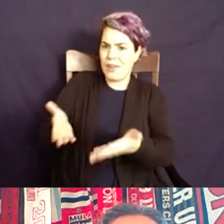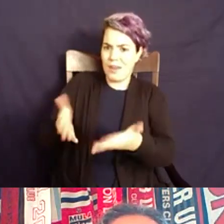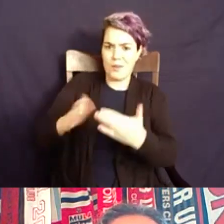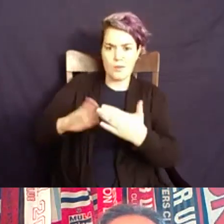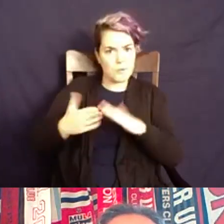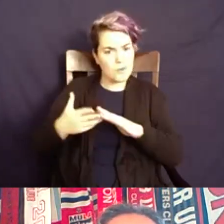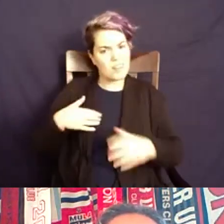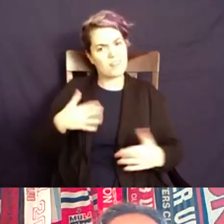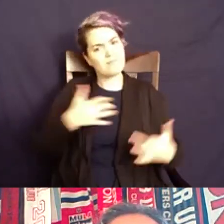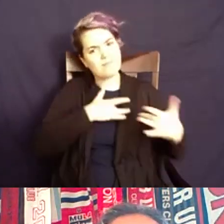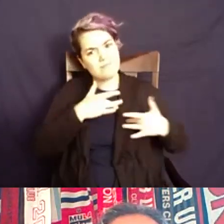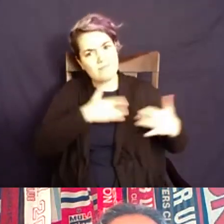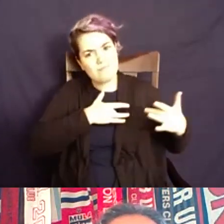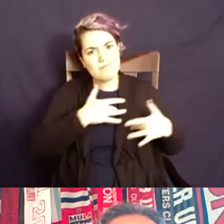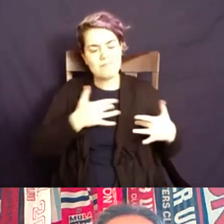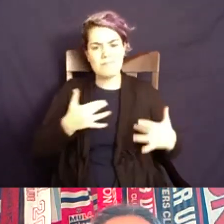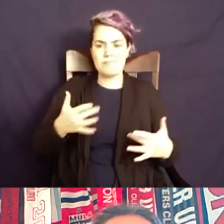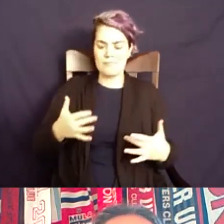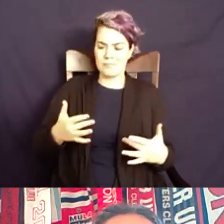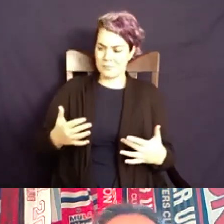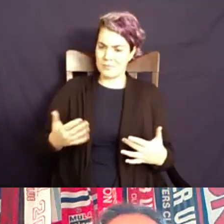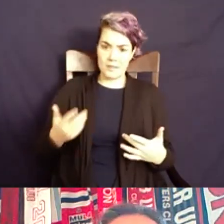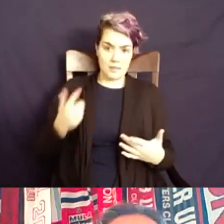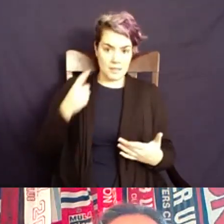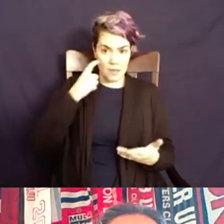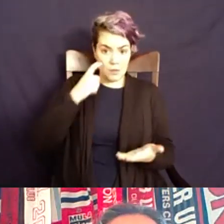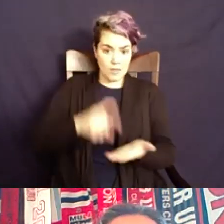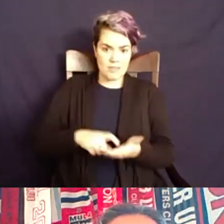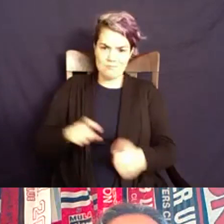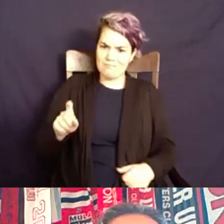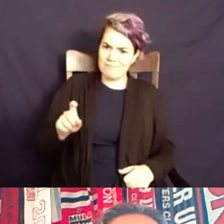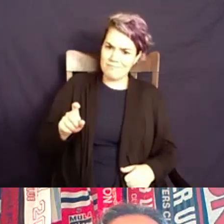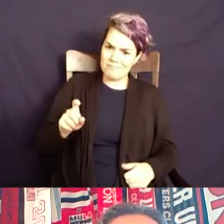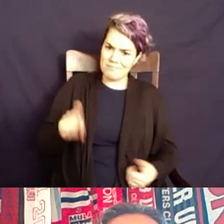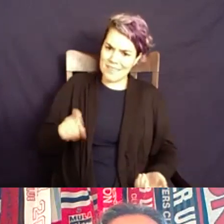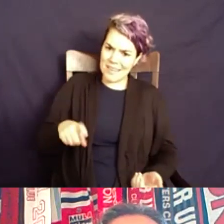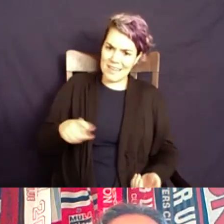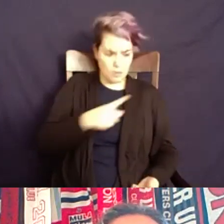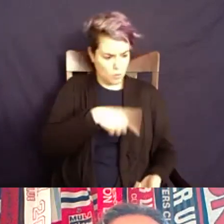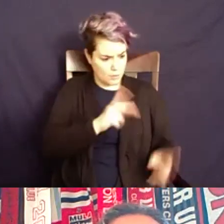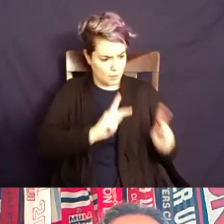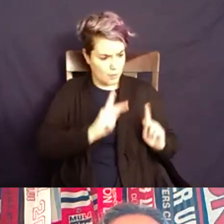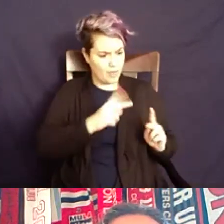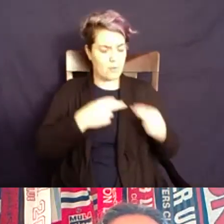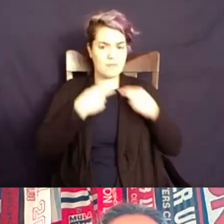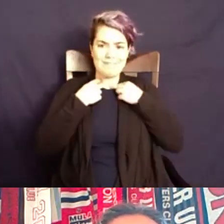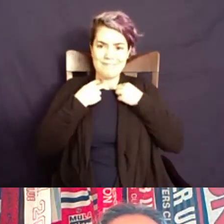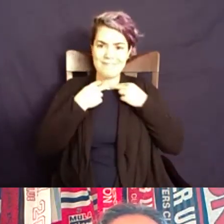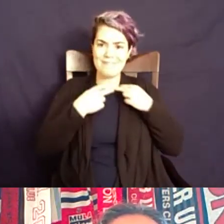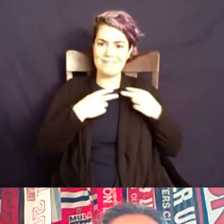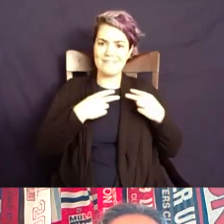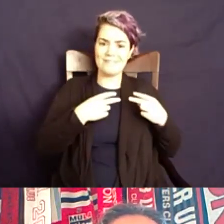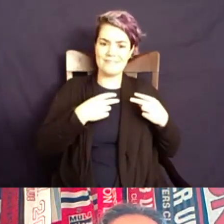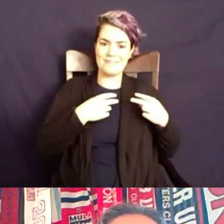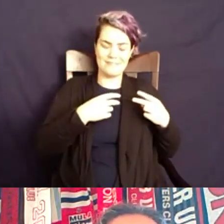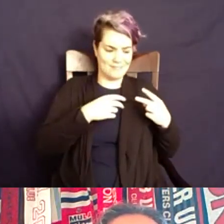about this and recognized the danger that our folks who were locked up in the state-operated facilities